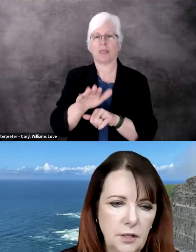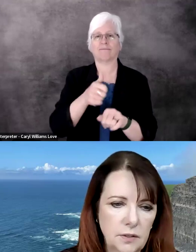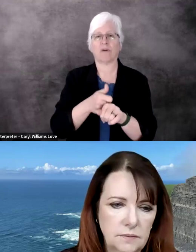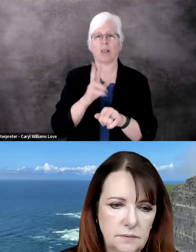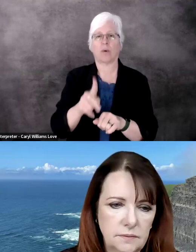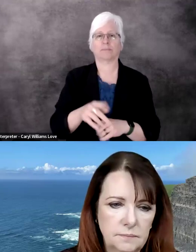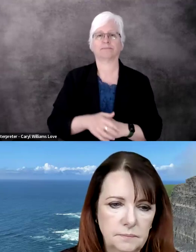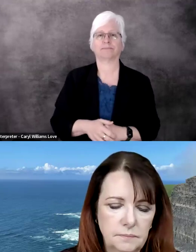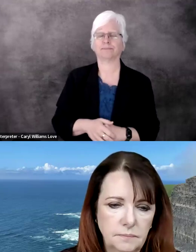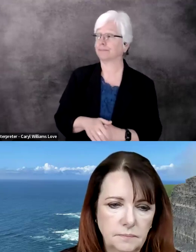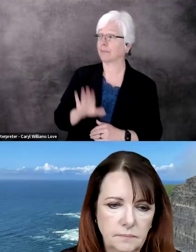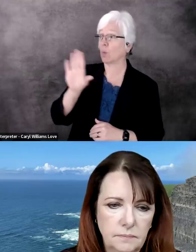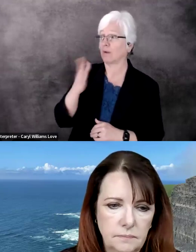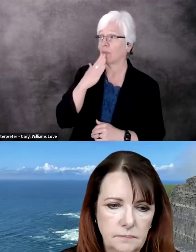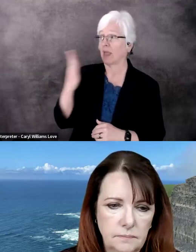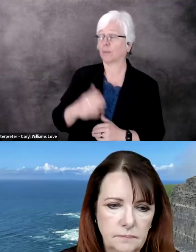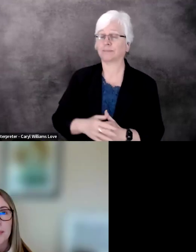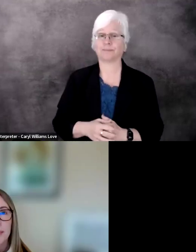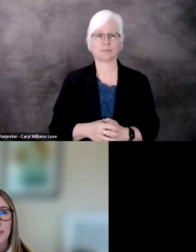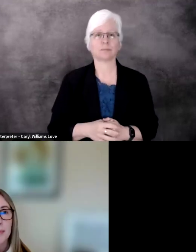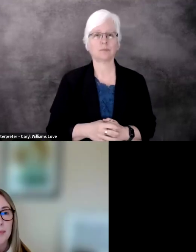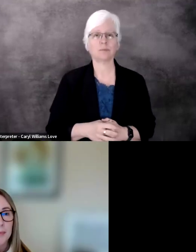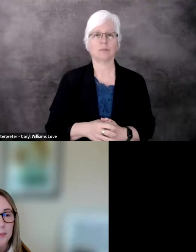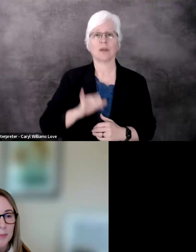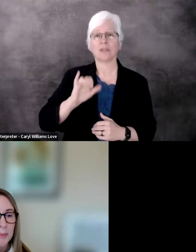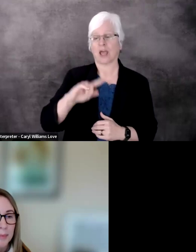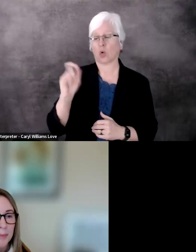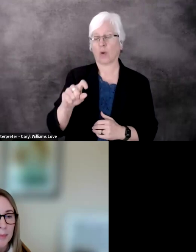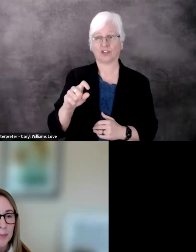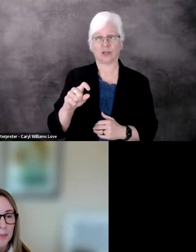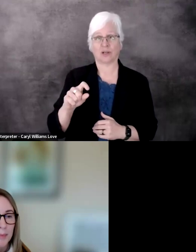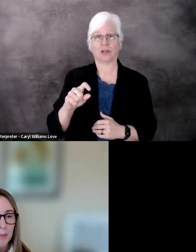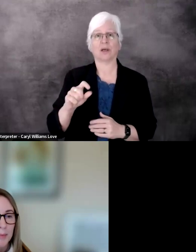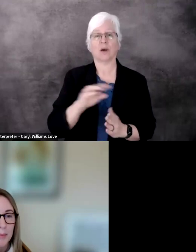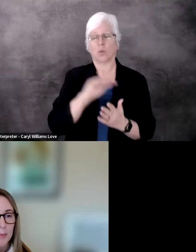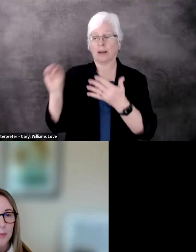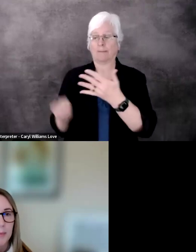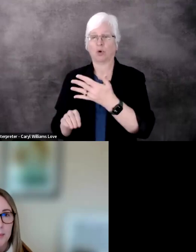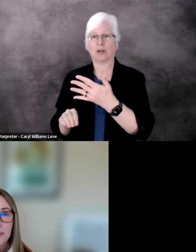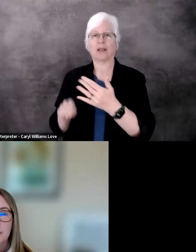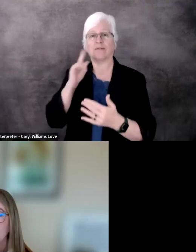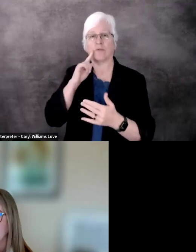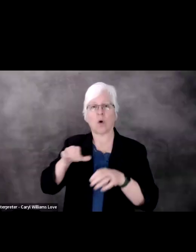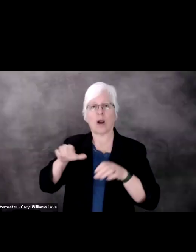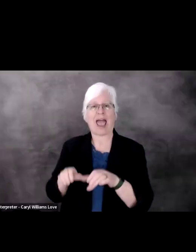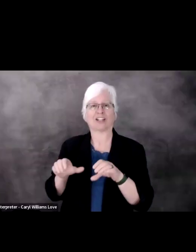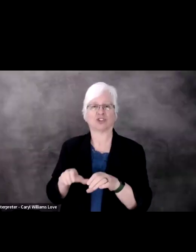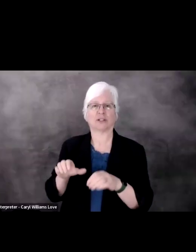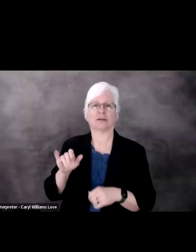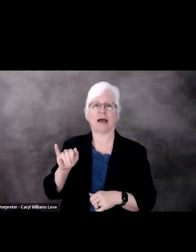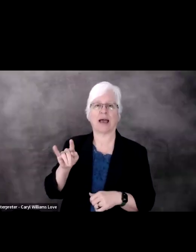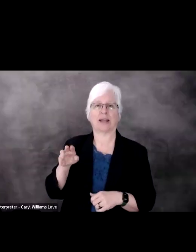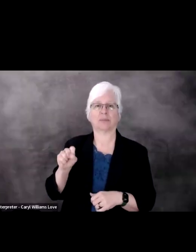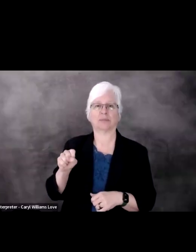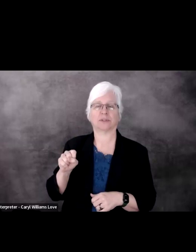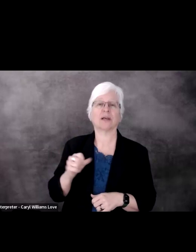Great, thank you. All right, and we'll put that question and follow up in our list of action items, and we can circle back, Lonnie, when you're ready. Thank you again